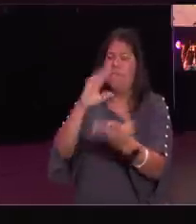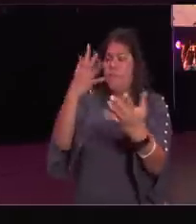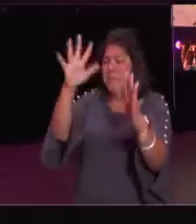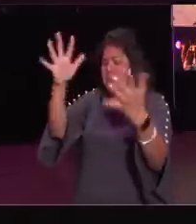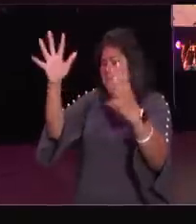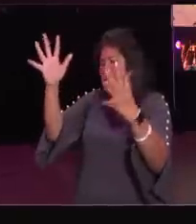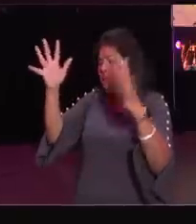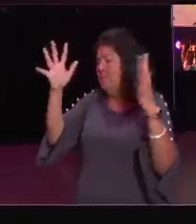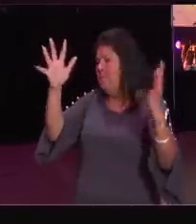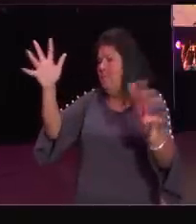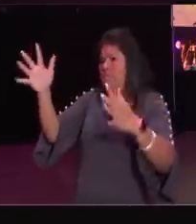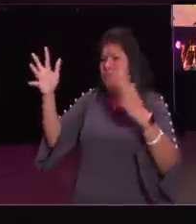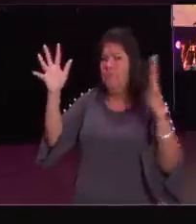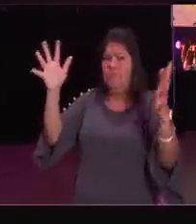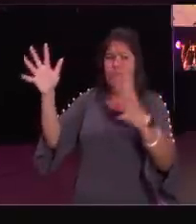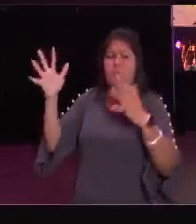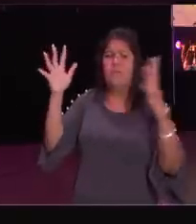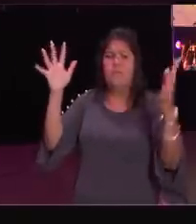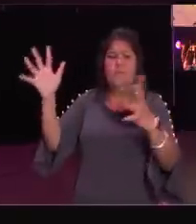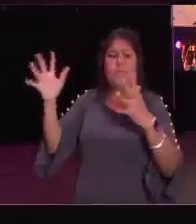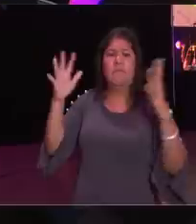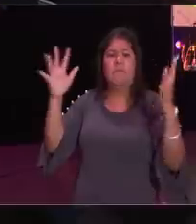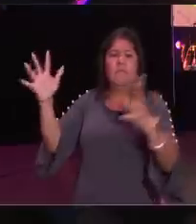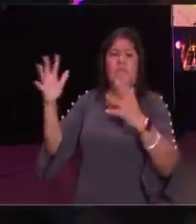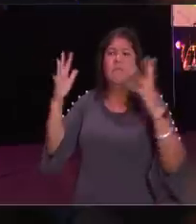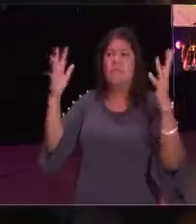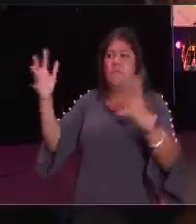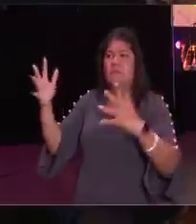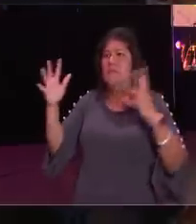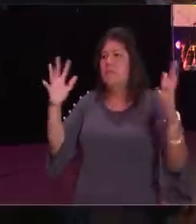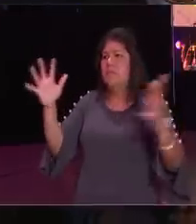great hand clap of praise tonight.